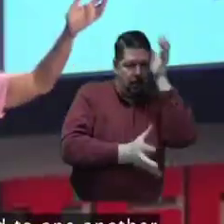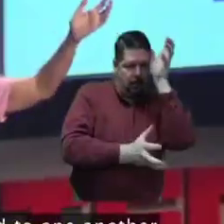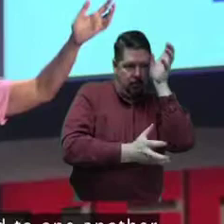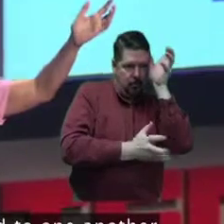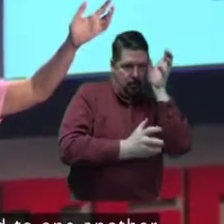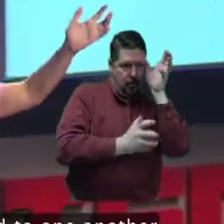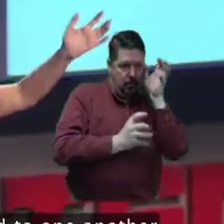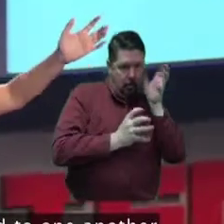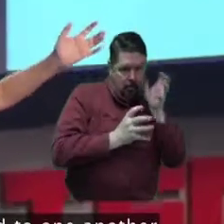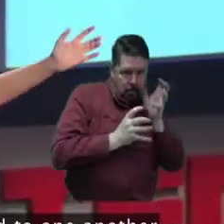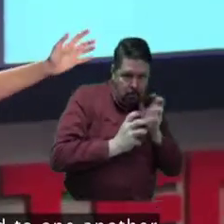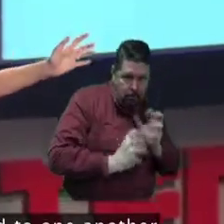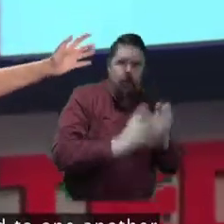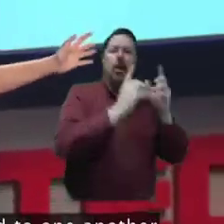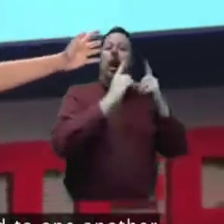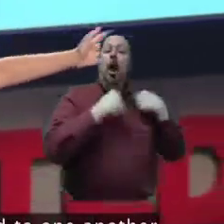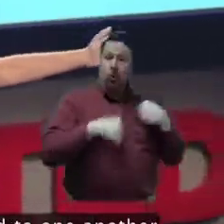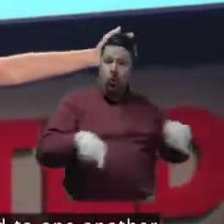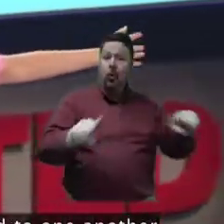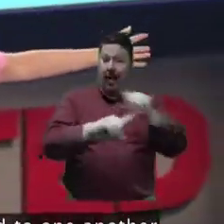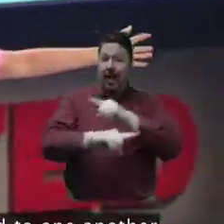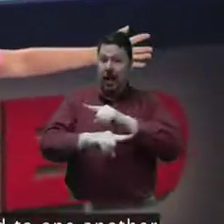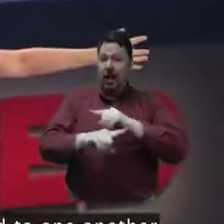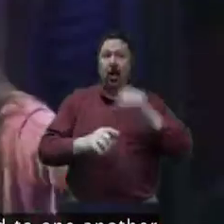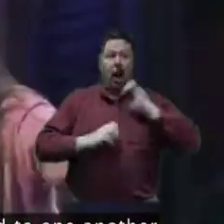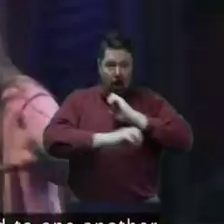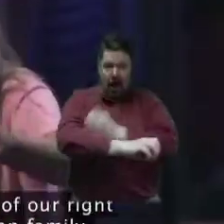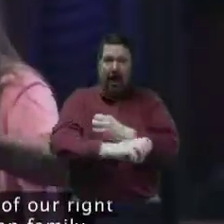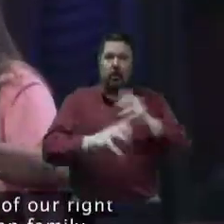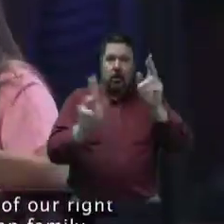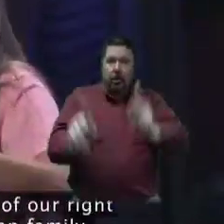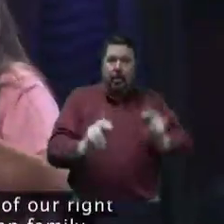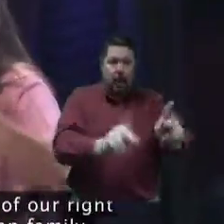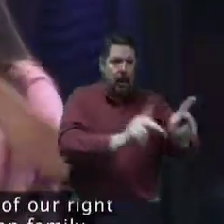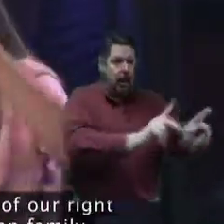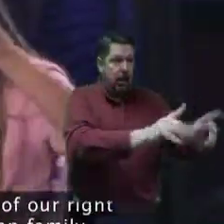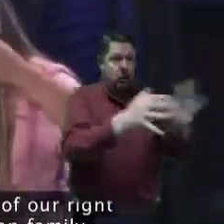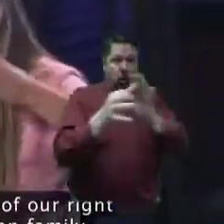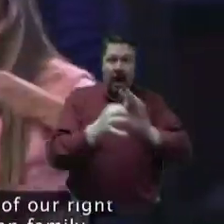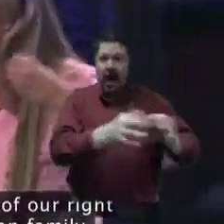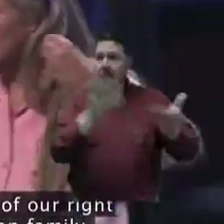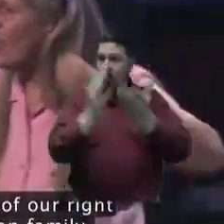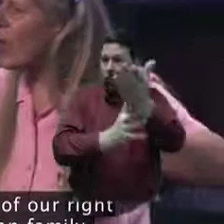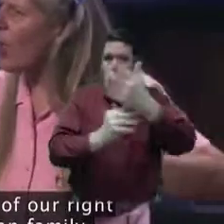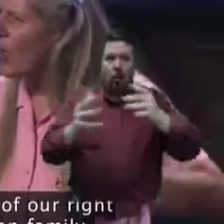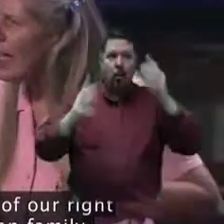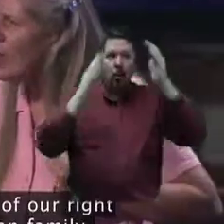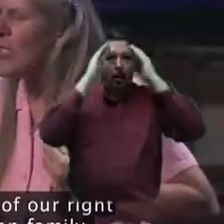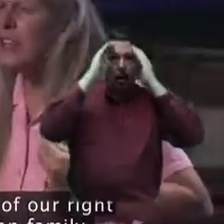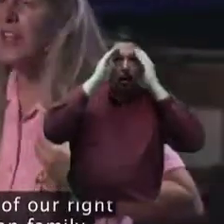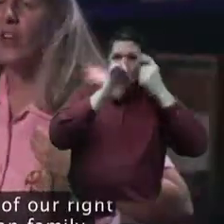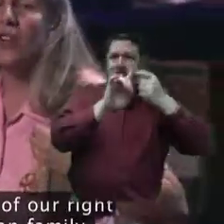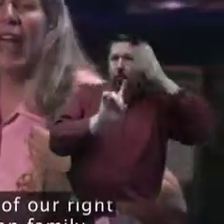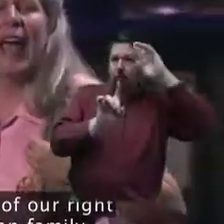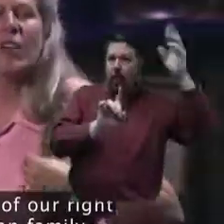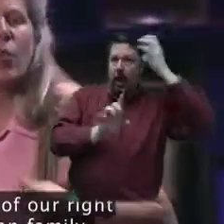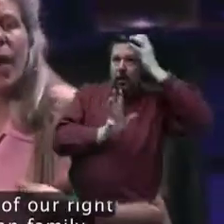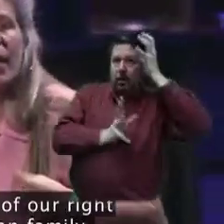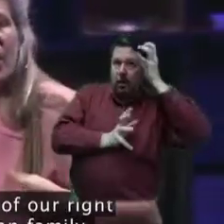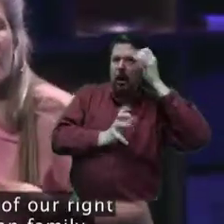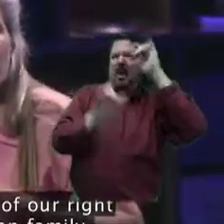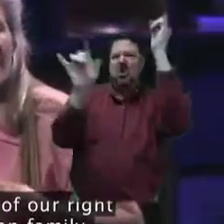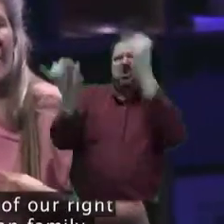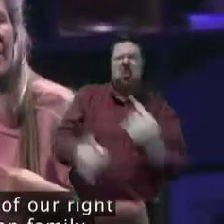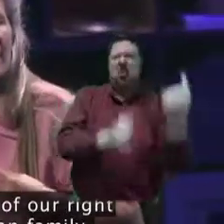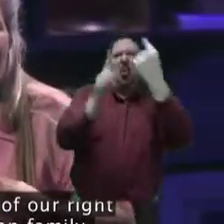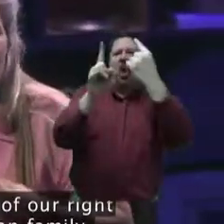hemisphere. We are energy beings connected to one another through the consciousness of our right hemispheres as